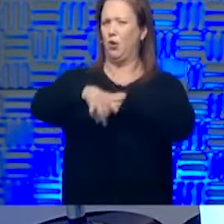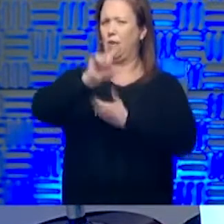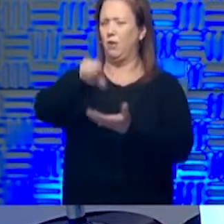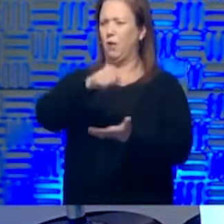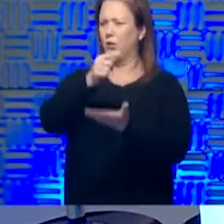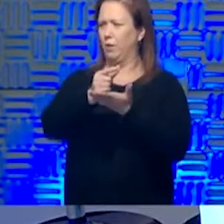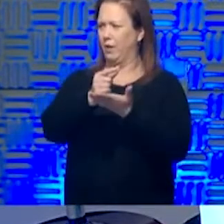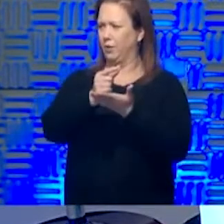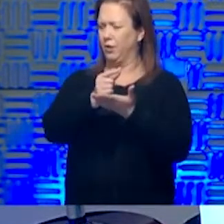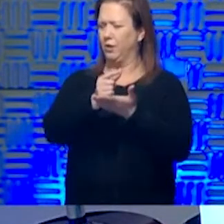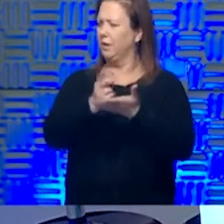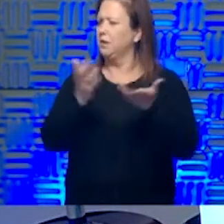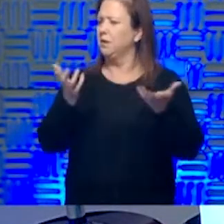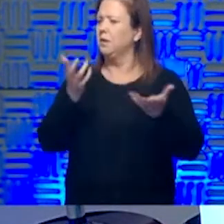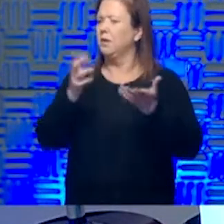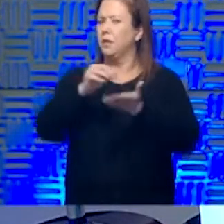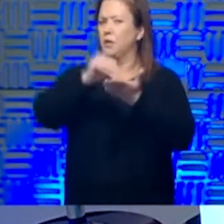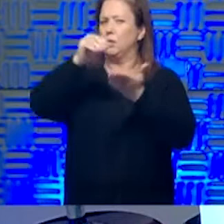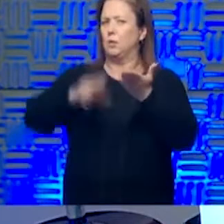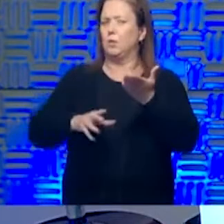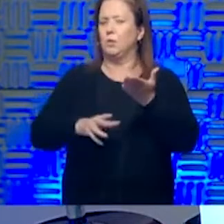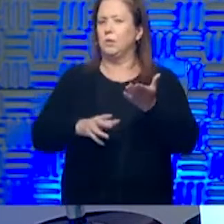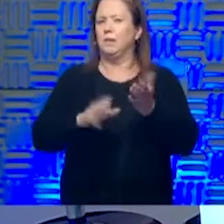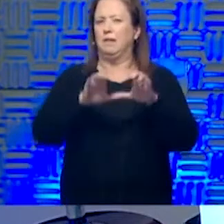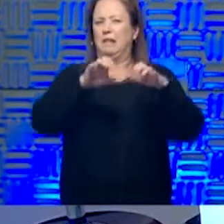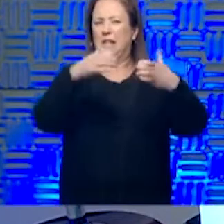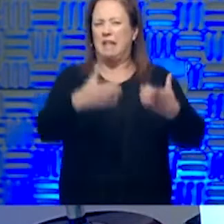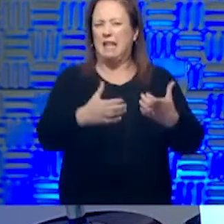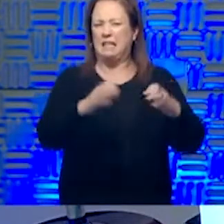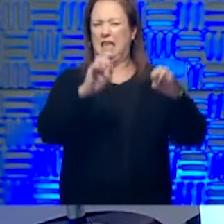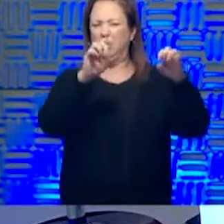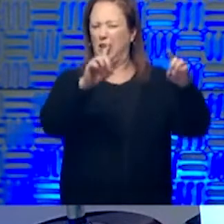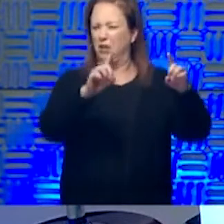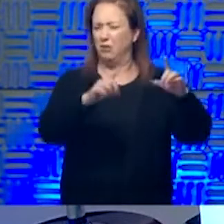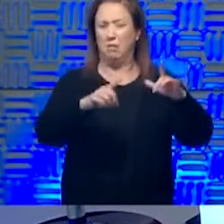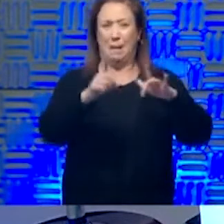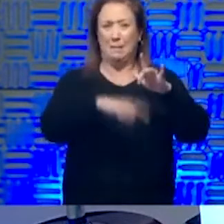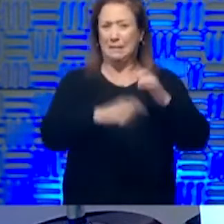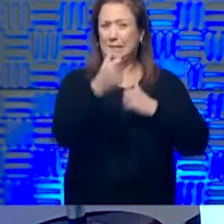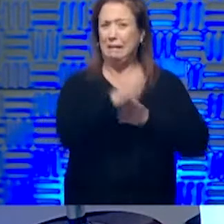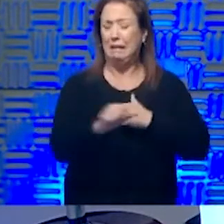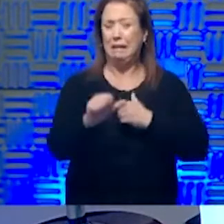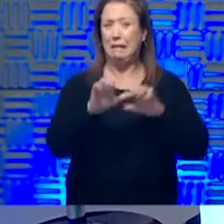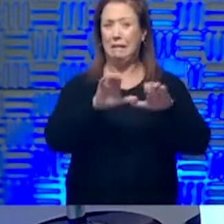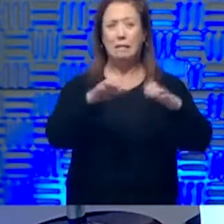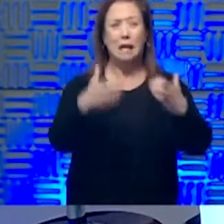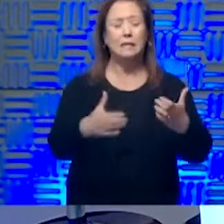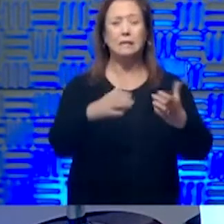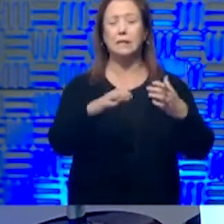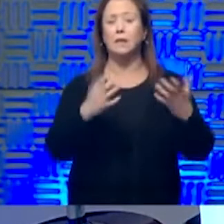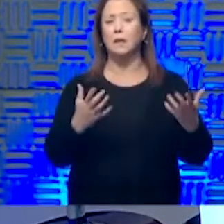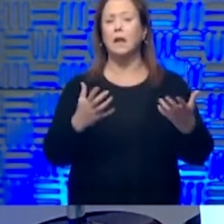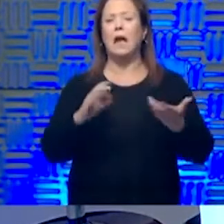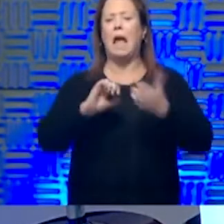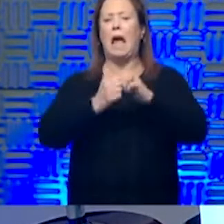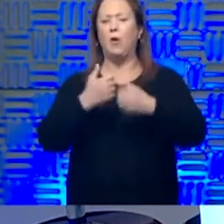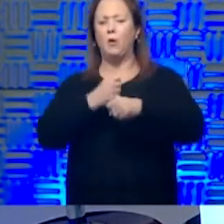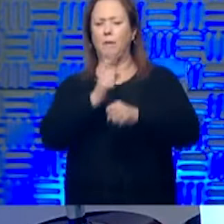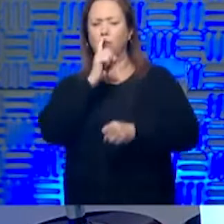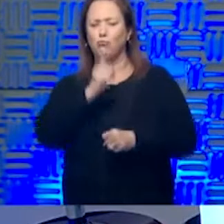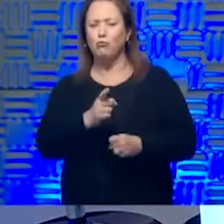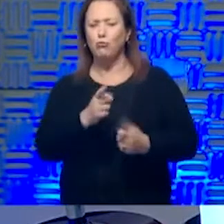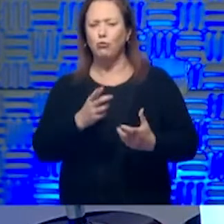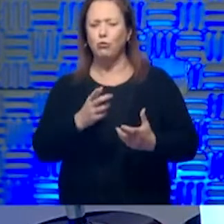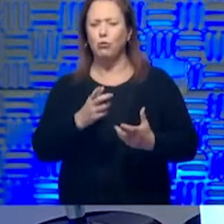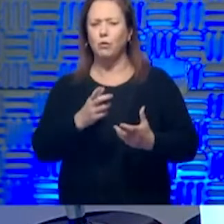graduation? So what are these students missing in terms of their education by graduating early? And then how do you ensure that they go